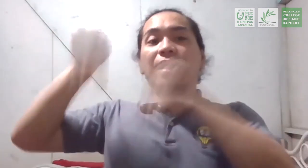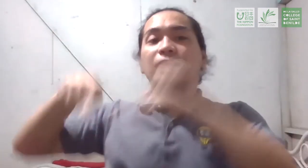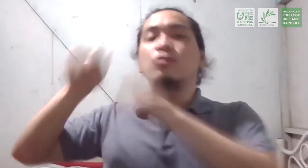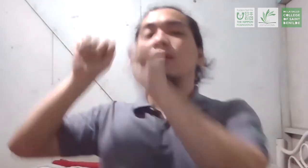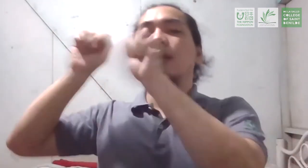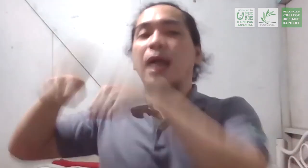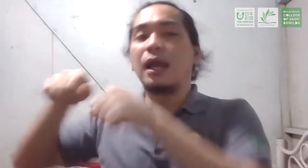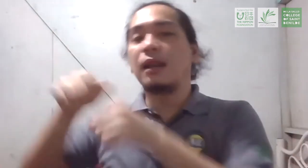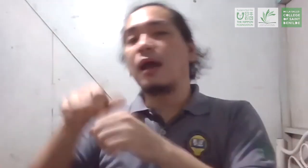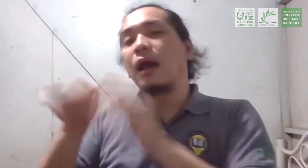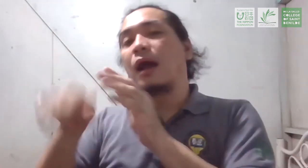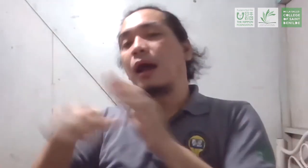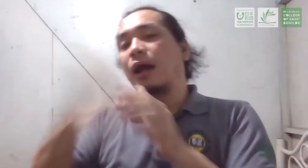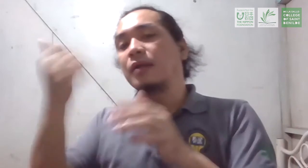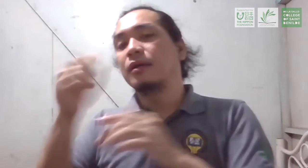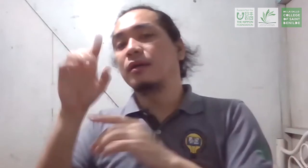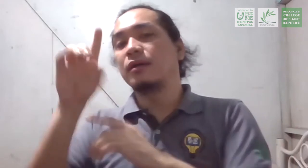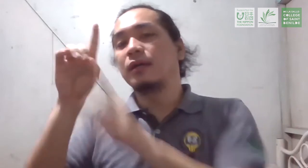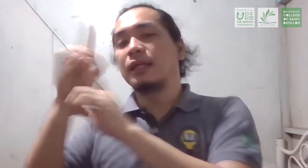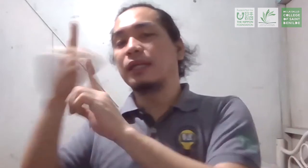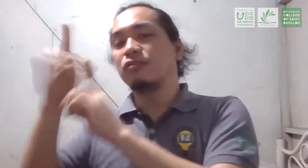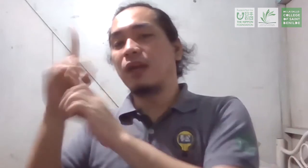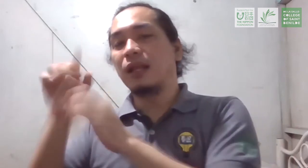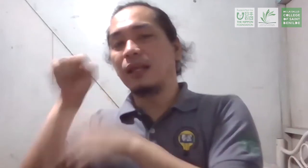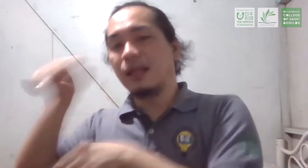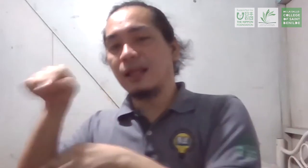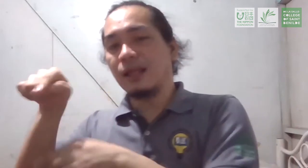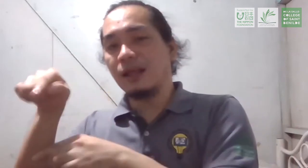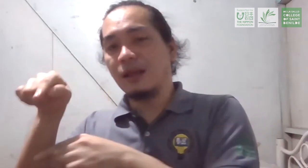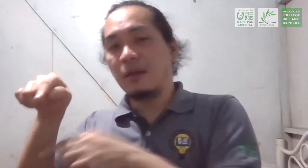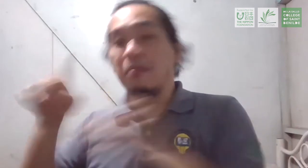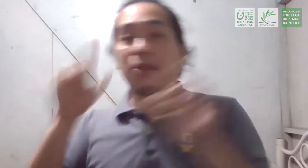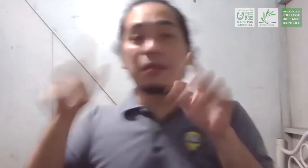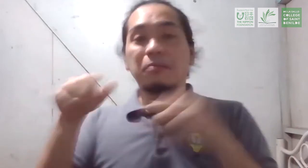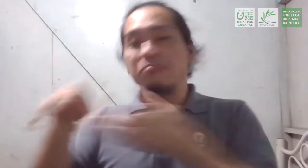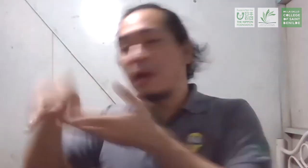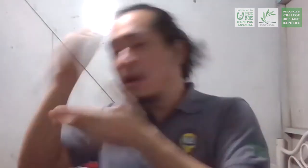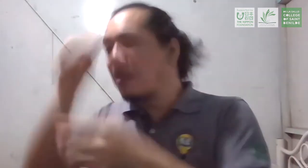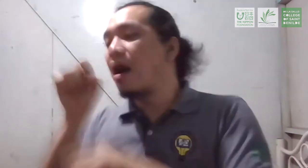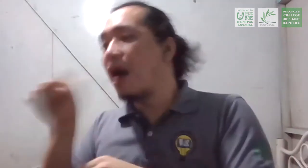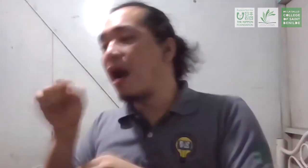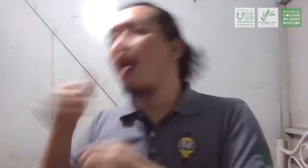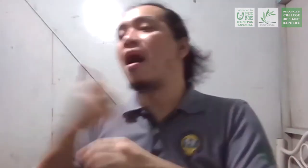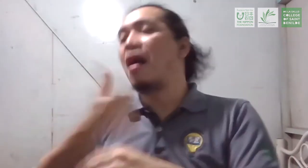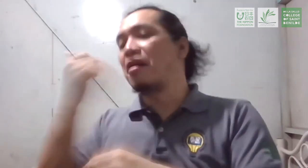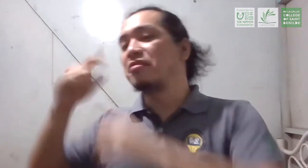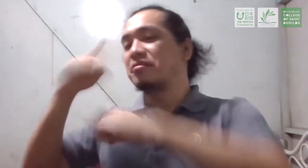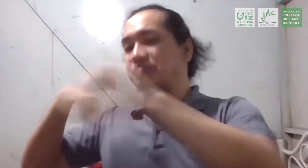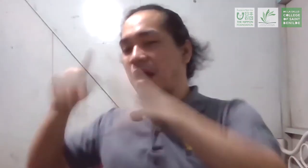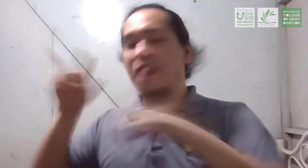the grammar, and then if we have that dictionary available,